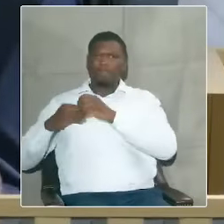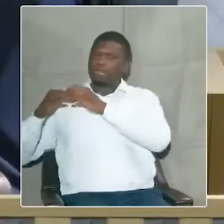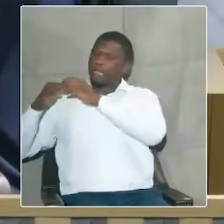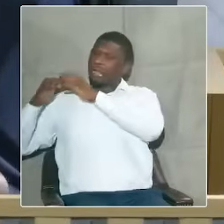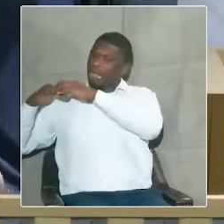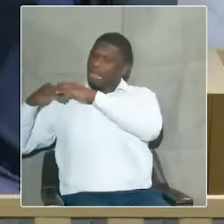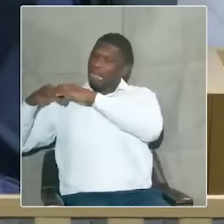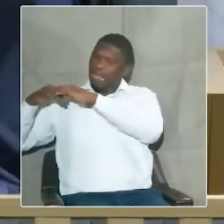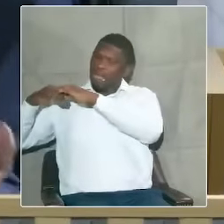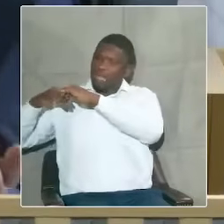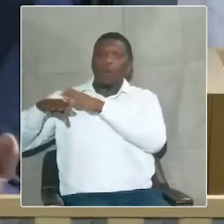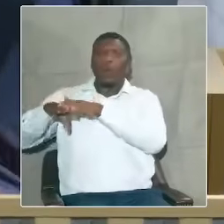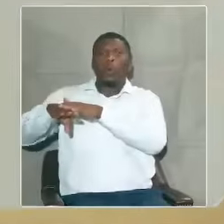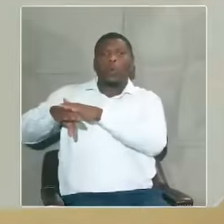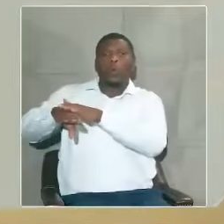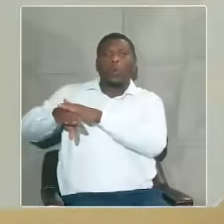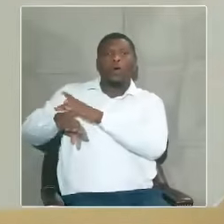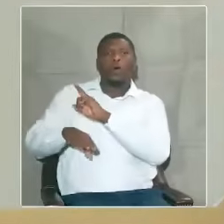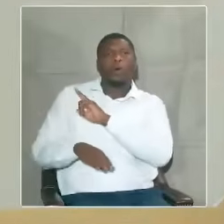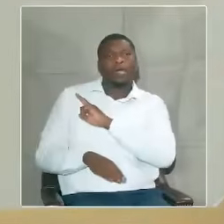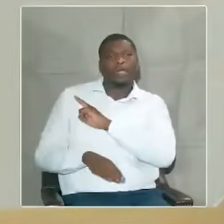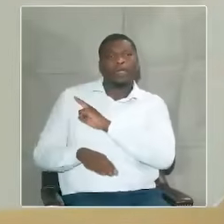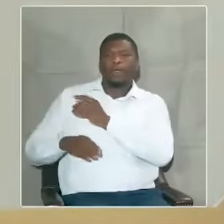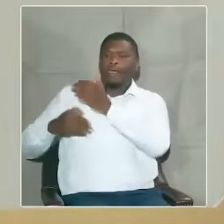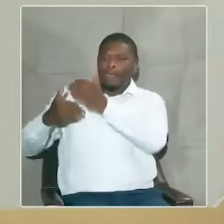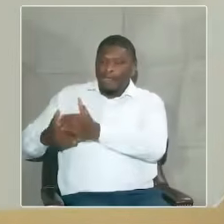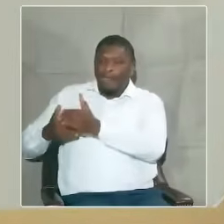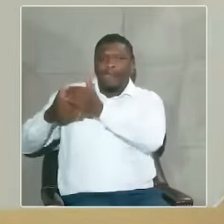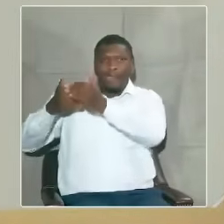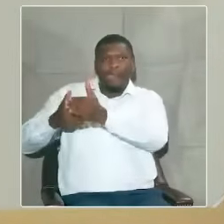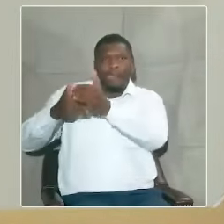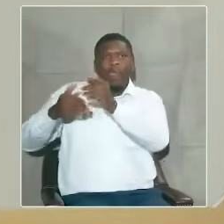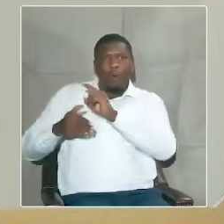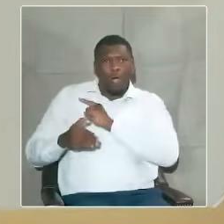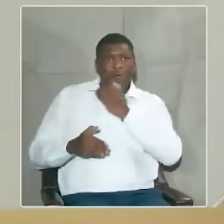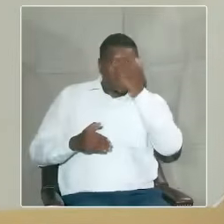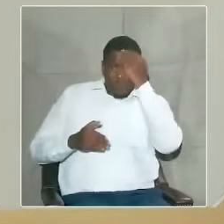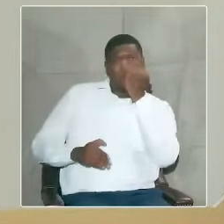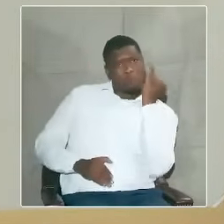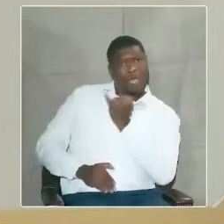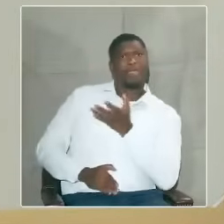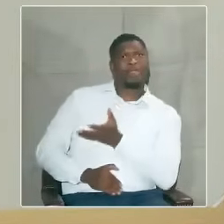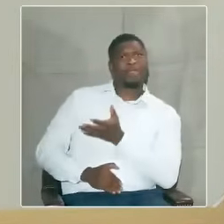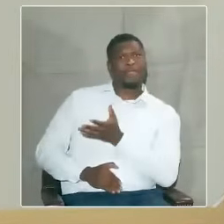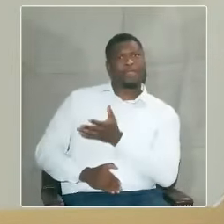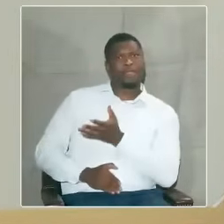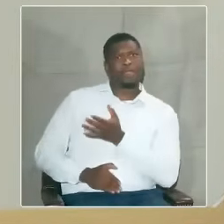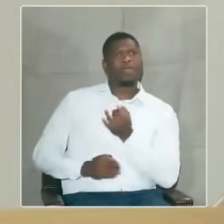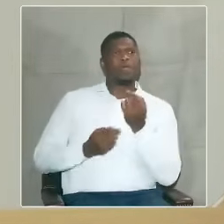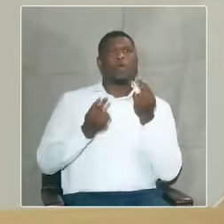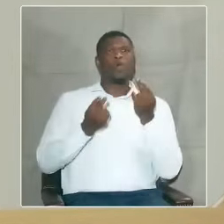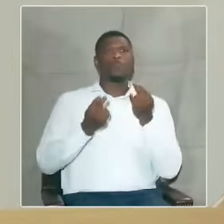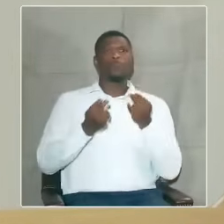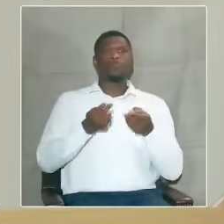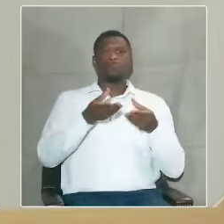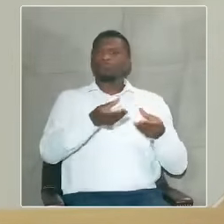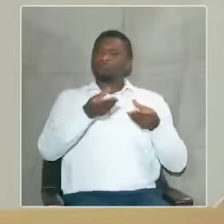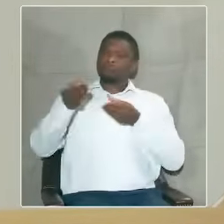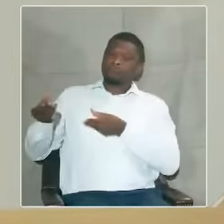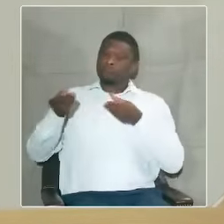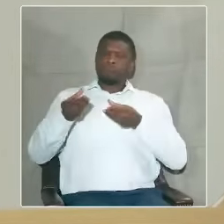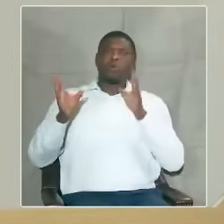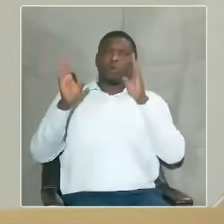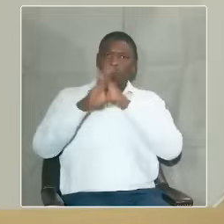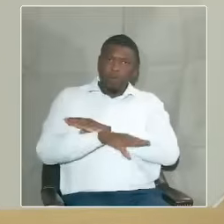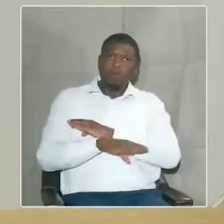down in a phased manner, and no new dockets are to be given to the